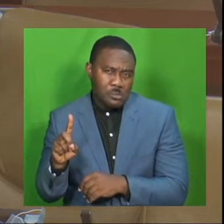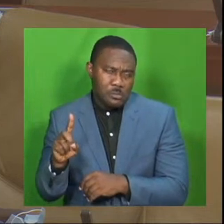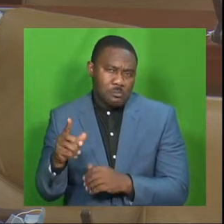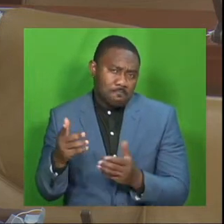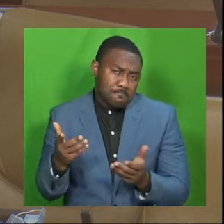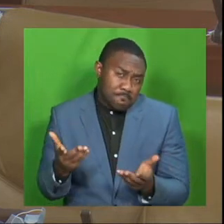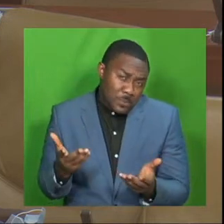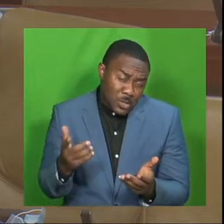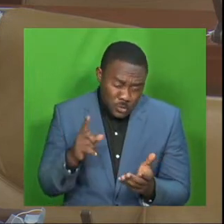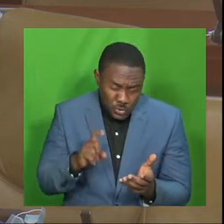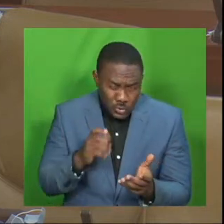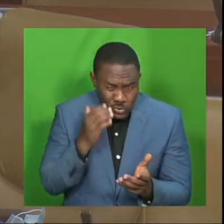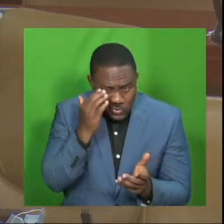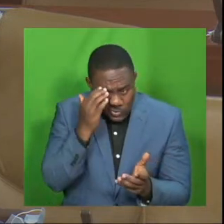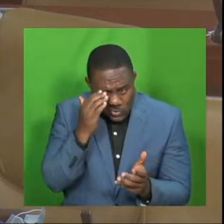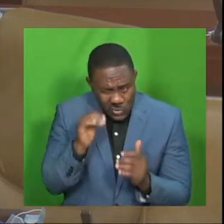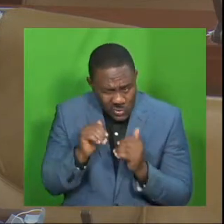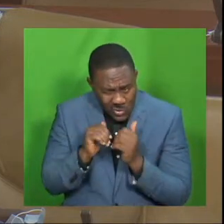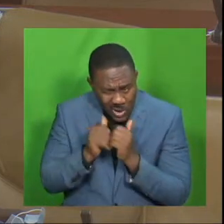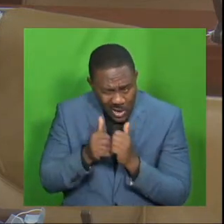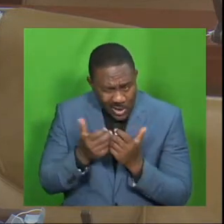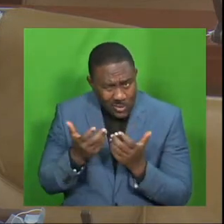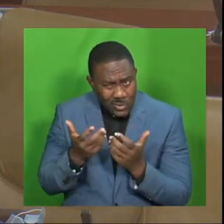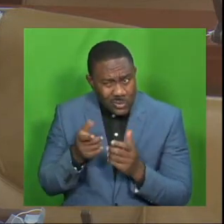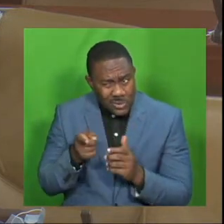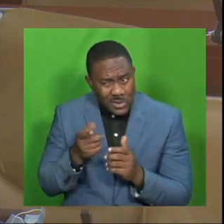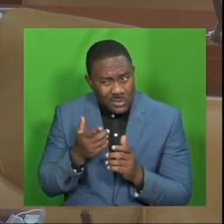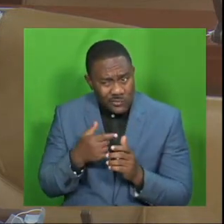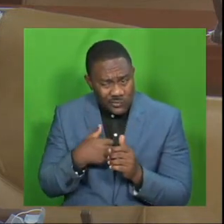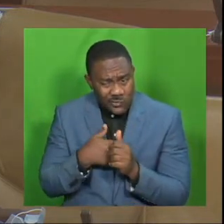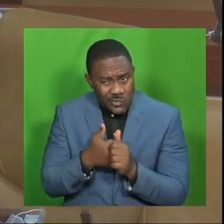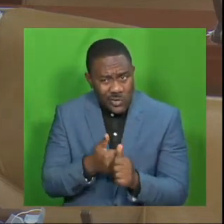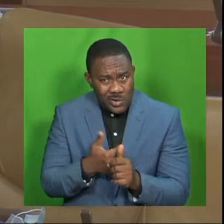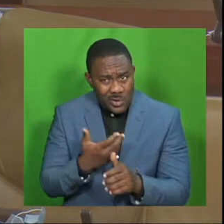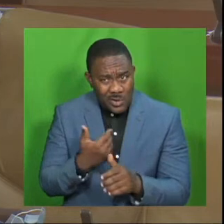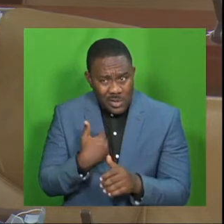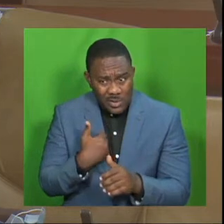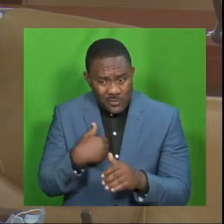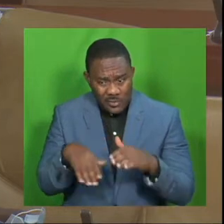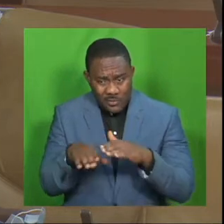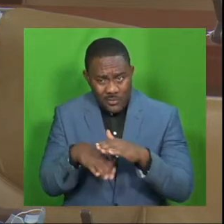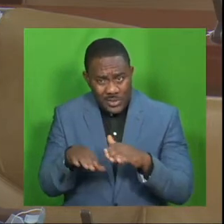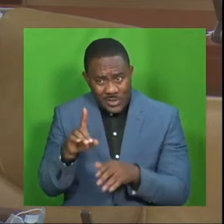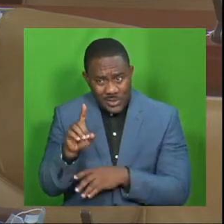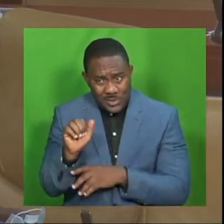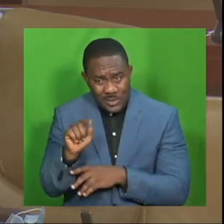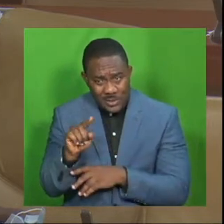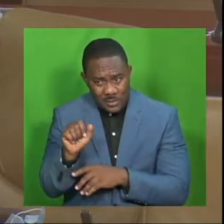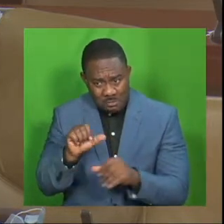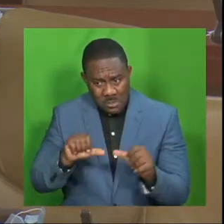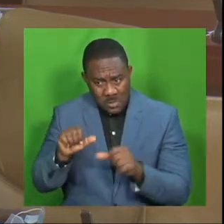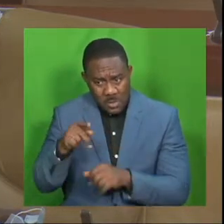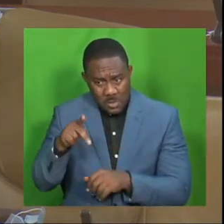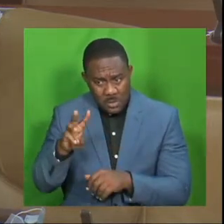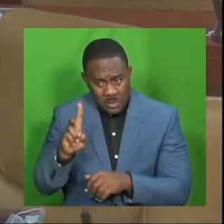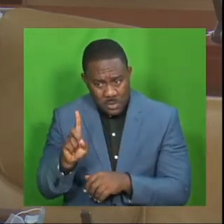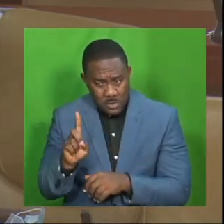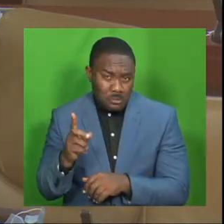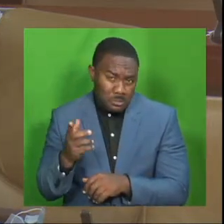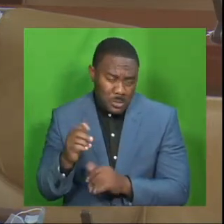they complying with this requirement to have basic data about people who have